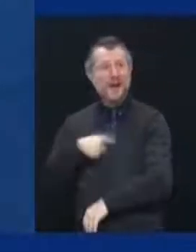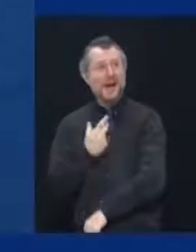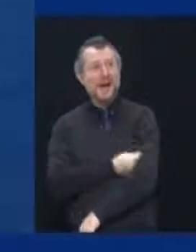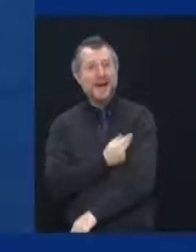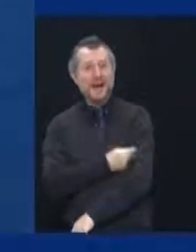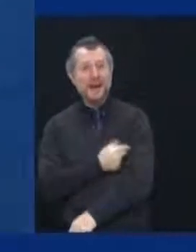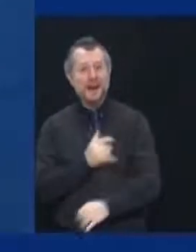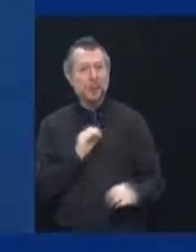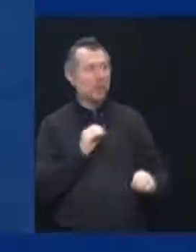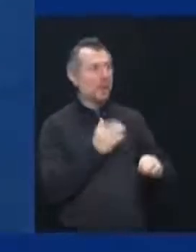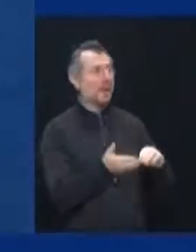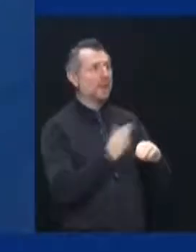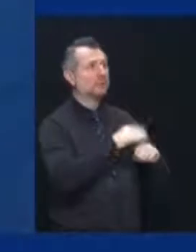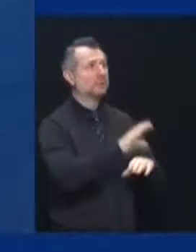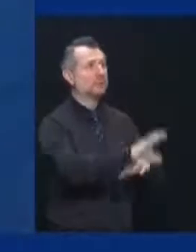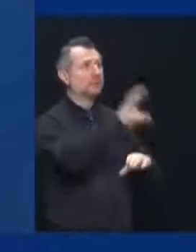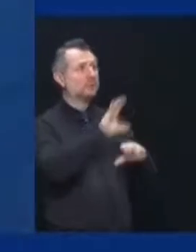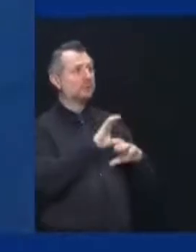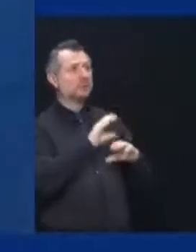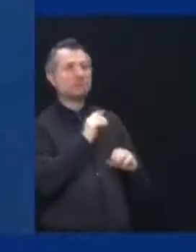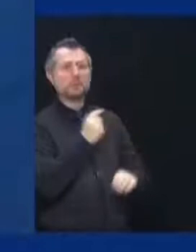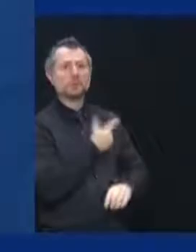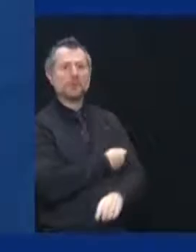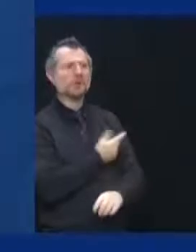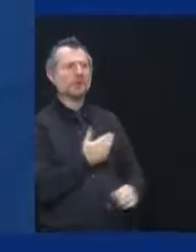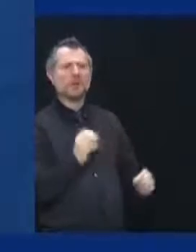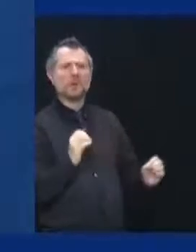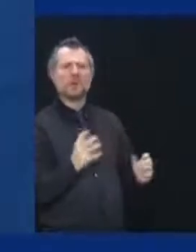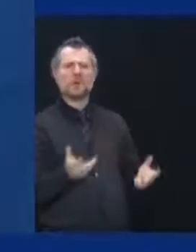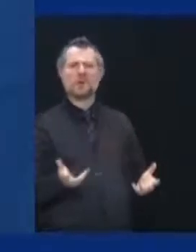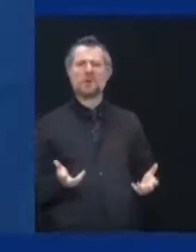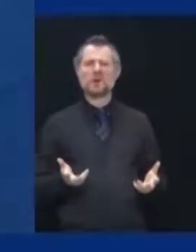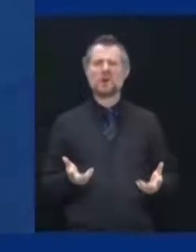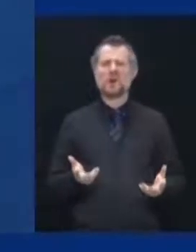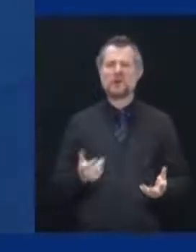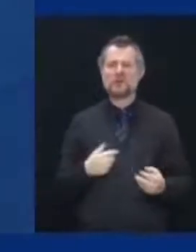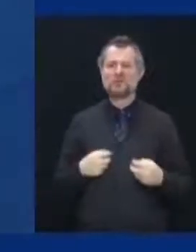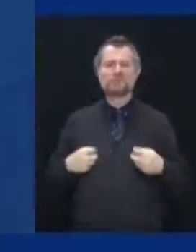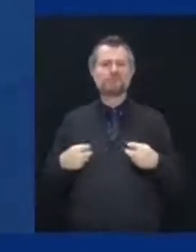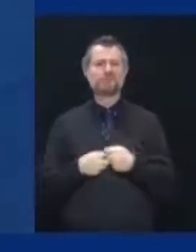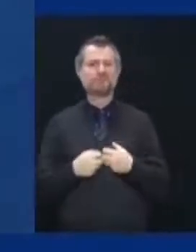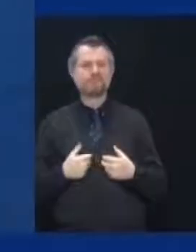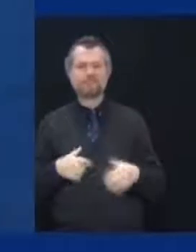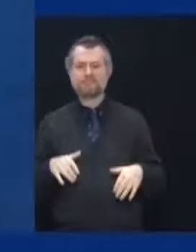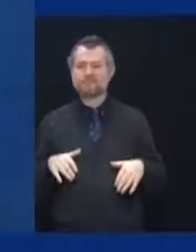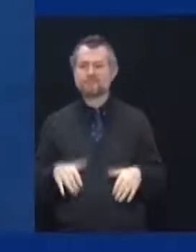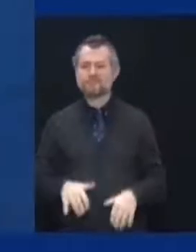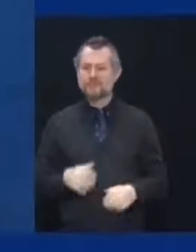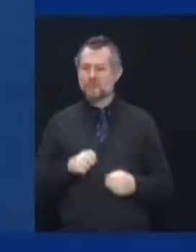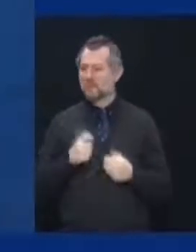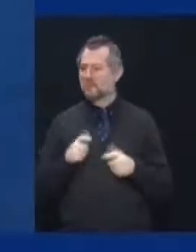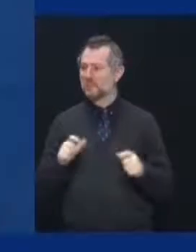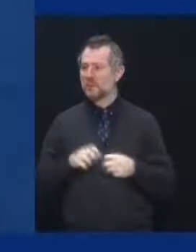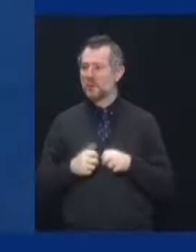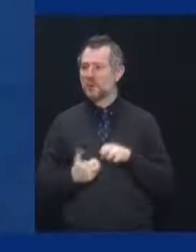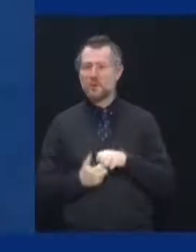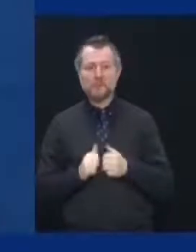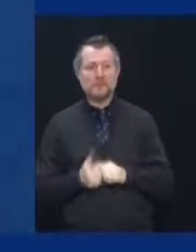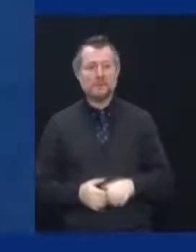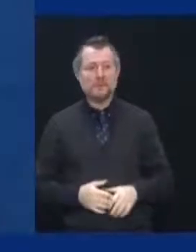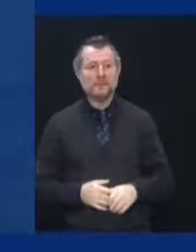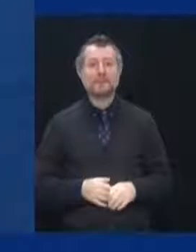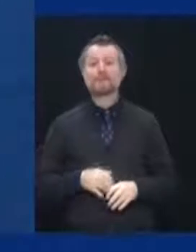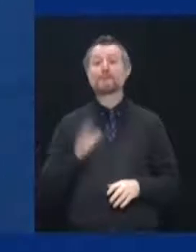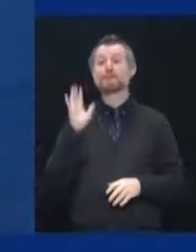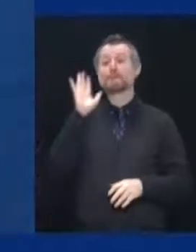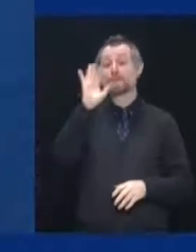the supply, and now you have a very complicated situation. Not only did we